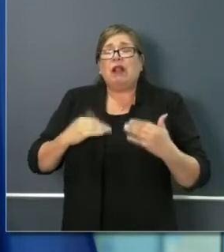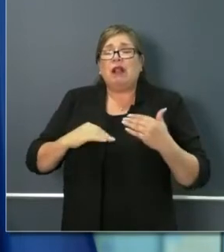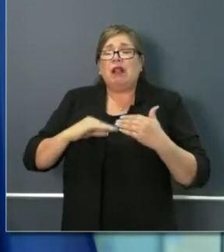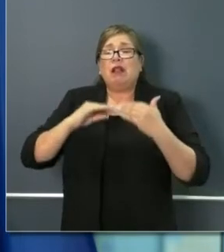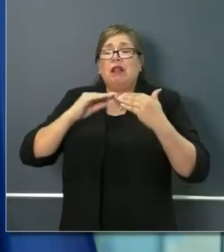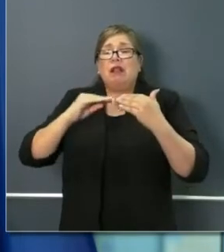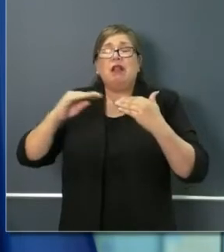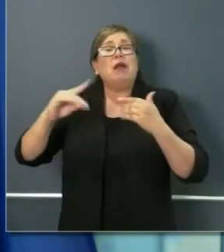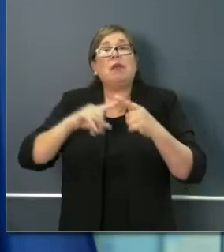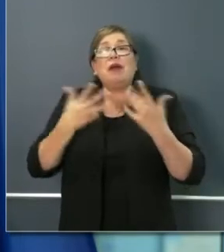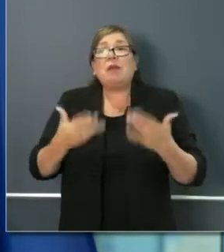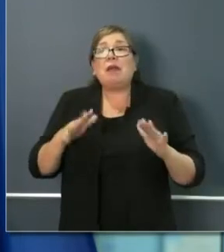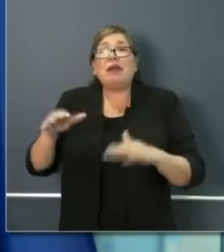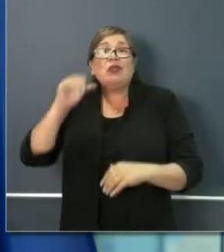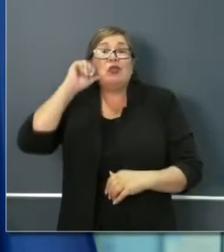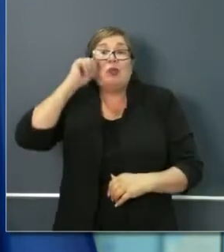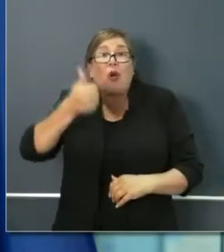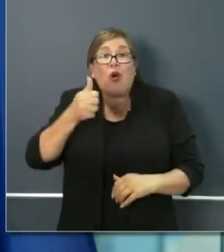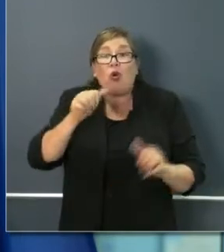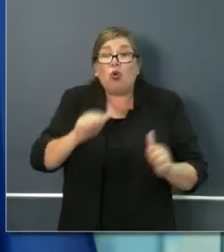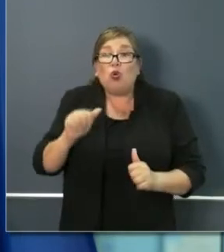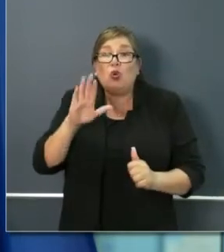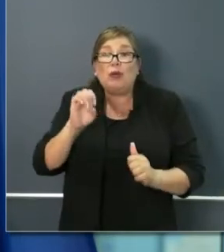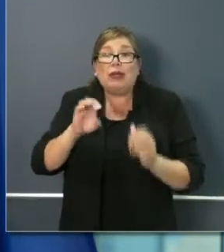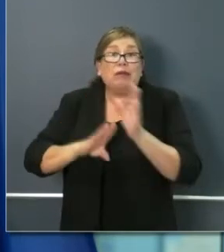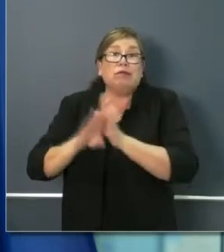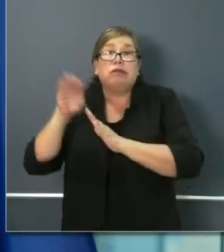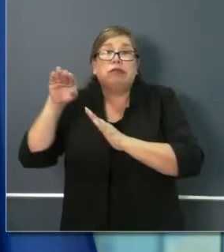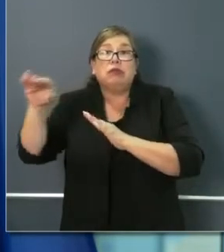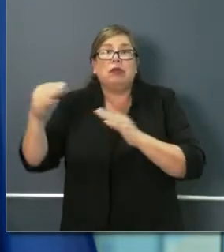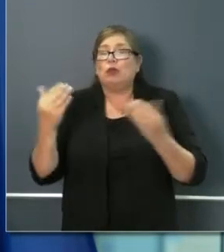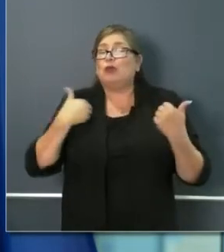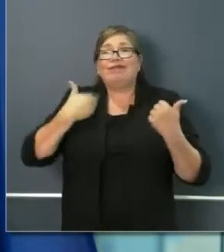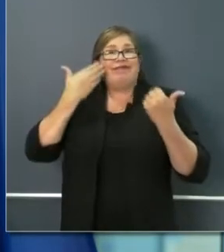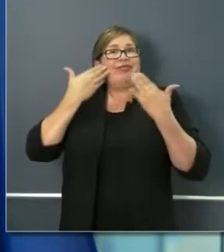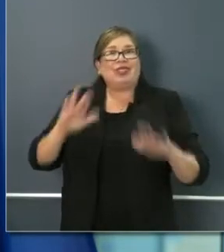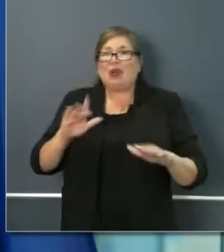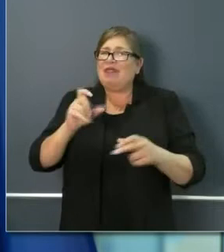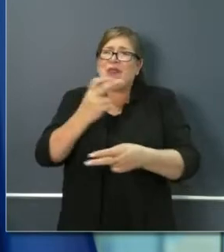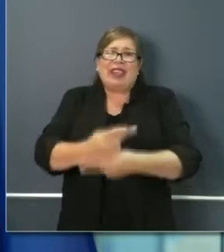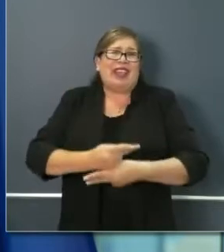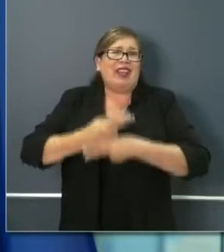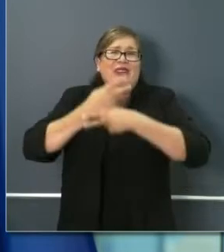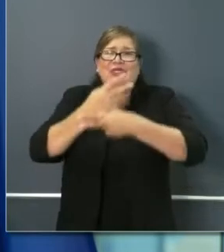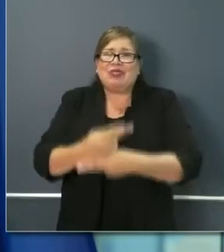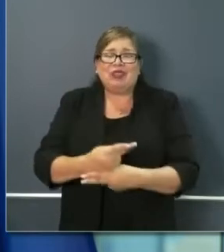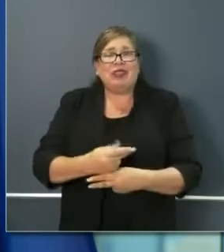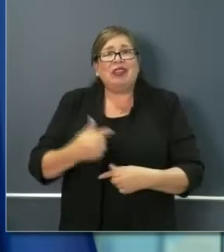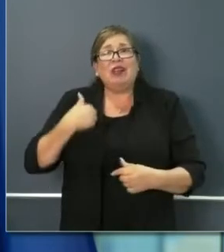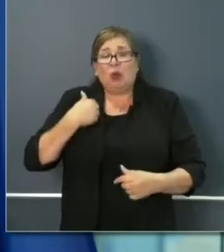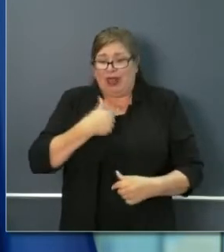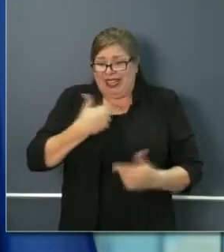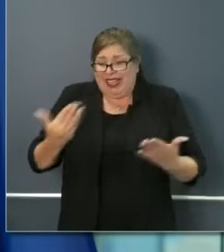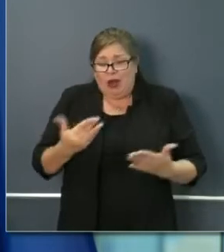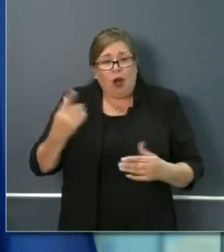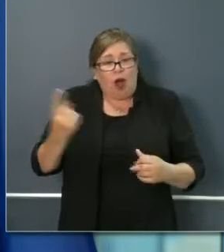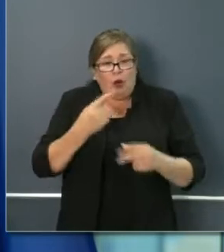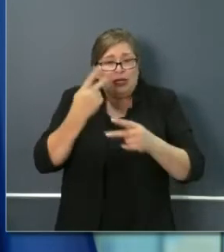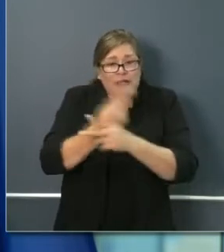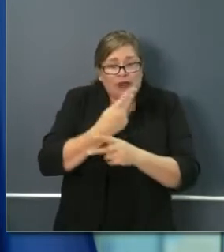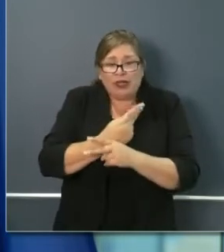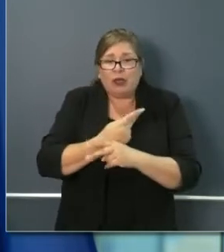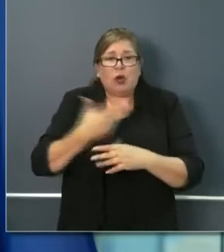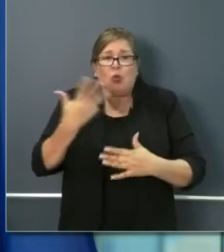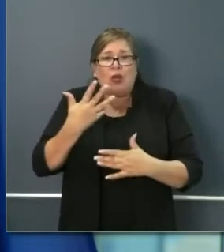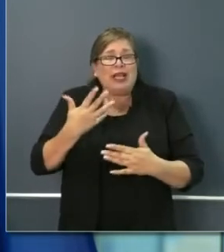say something differently. And that's why just one has to be very cautious about this. We run best case, worst case, and a likely case. But